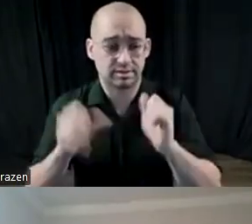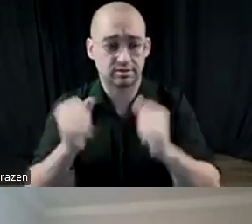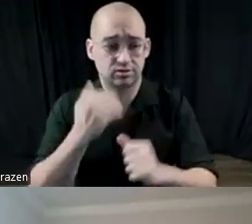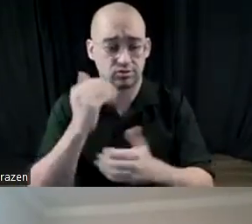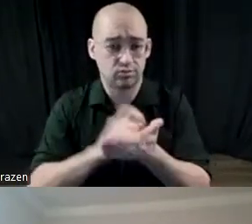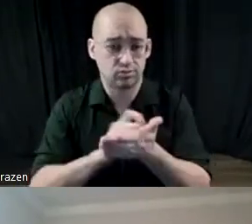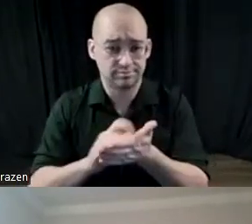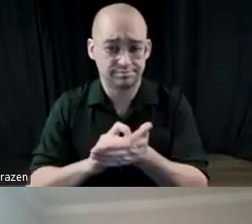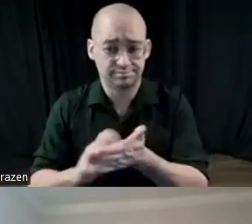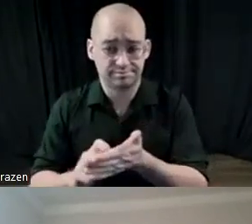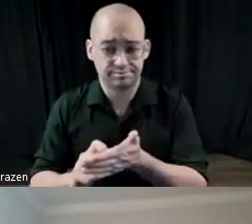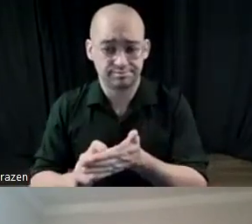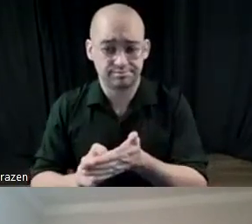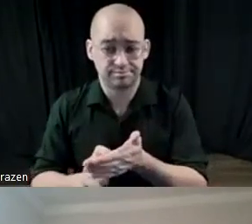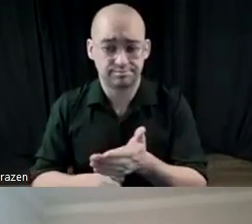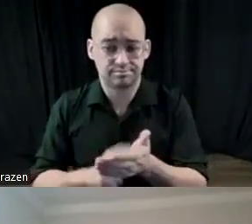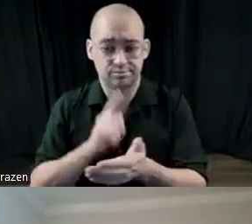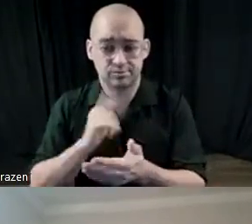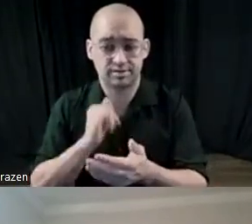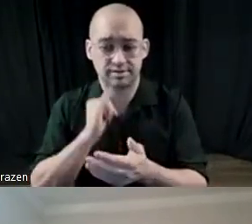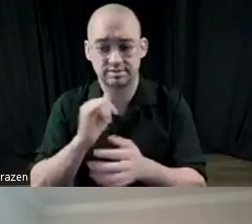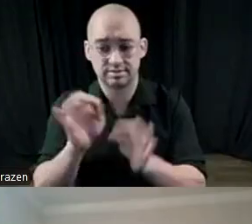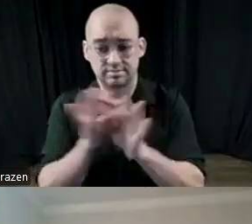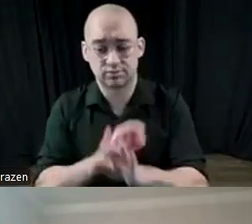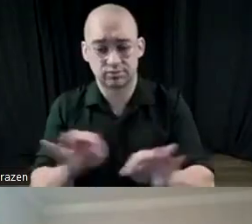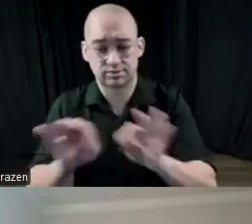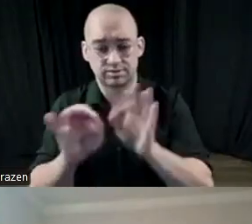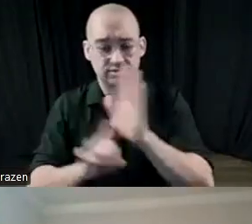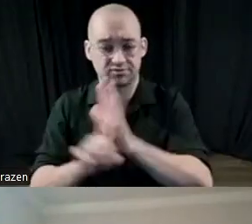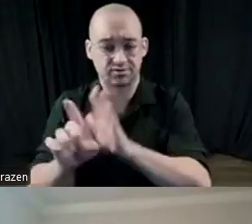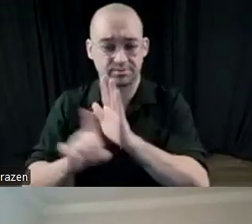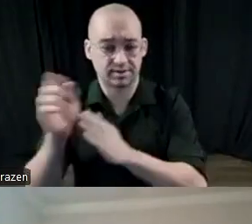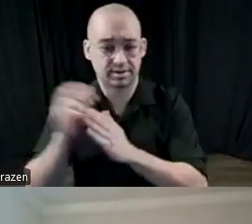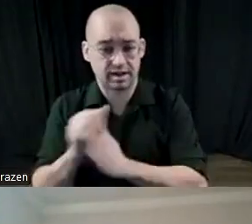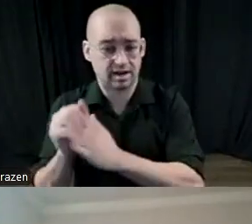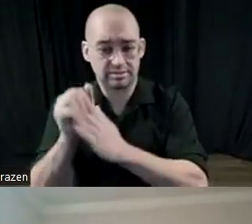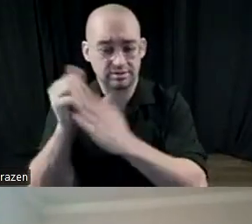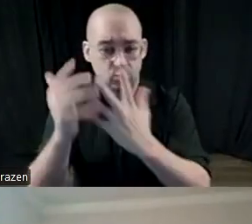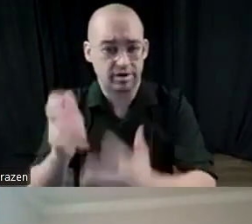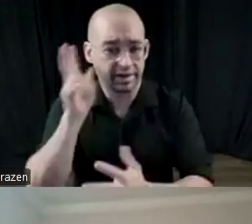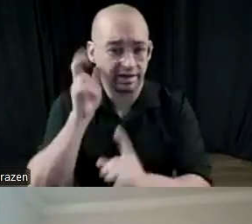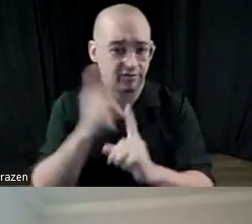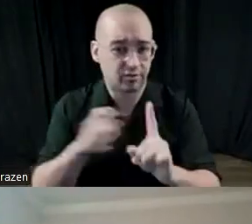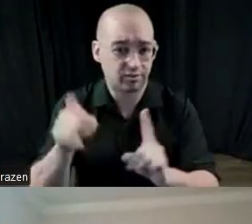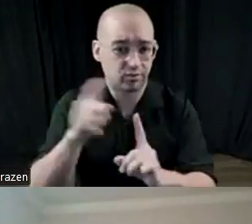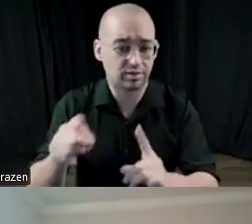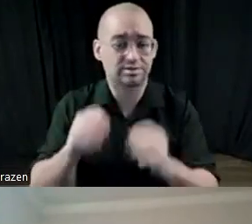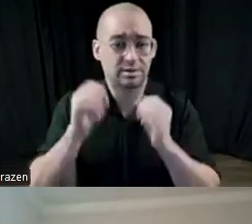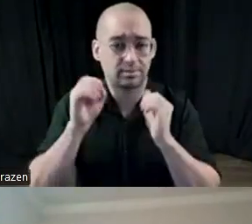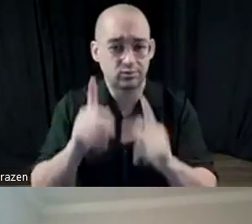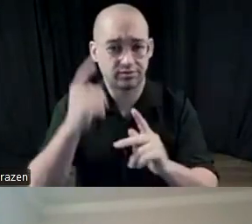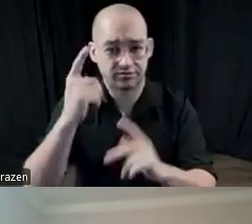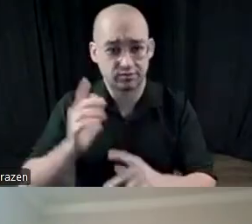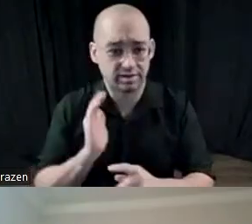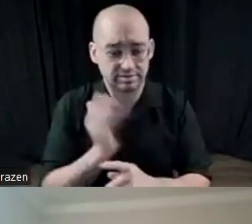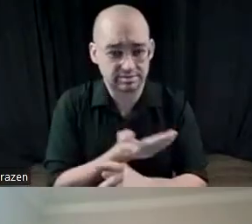well. And it really is going to be important as we develop the guidance. We really want to hear from you. this is going to be an opportunity for us